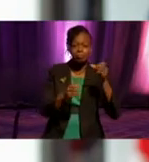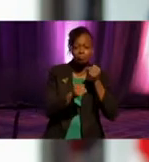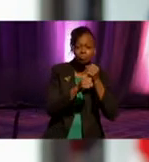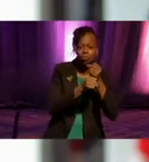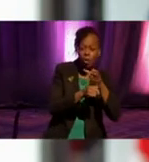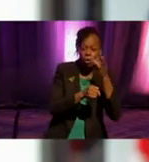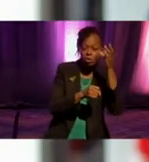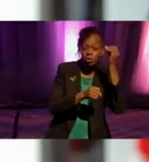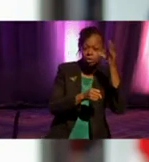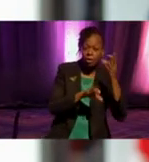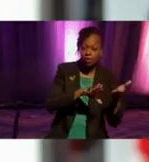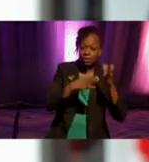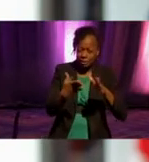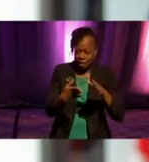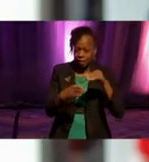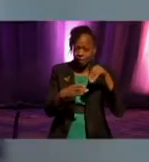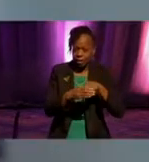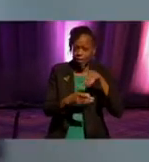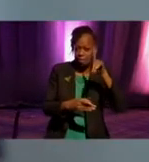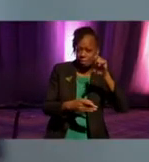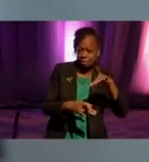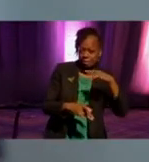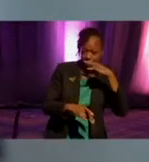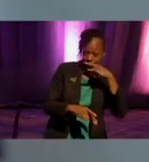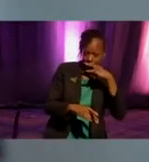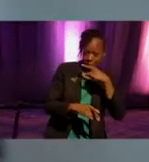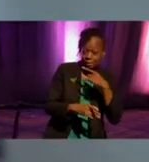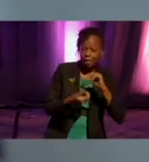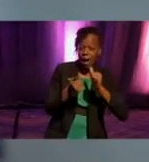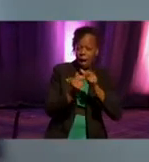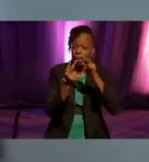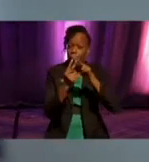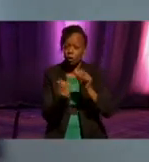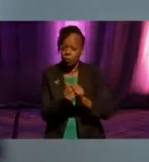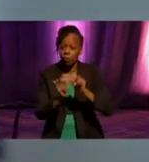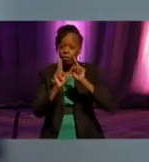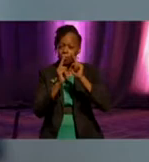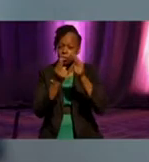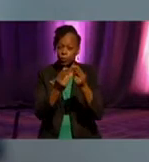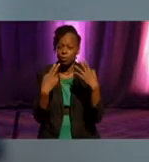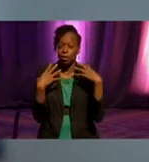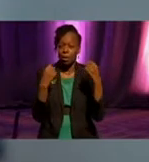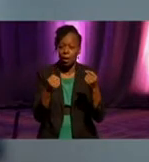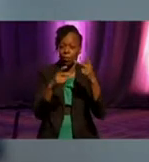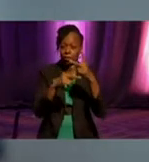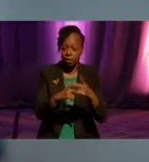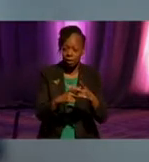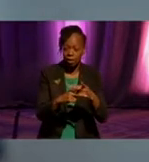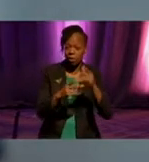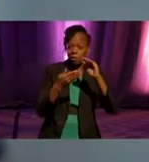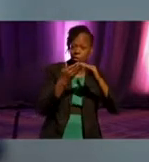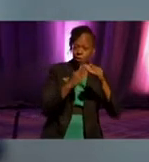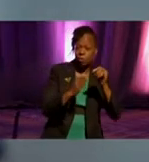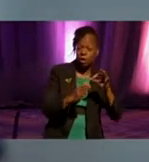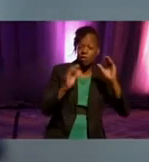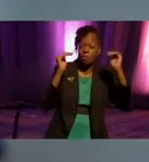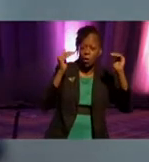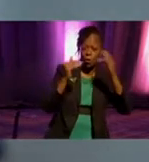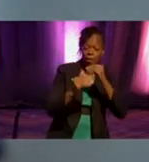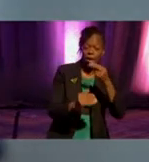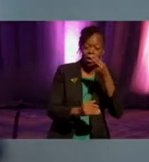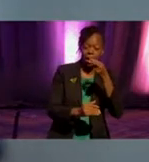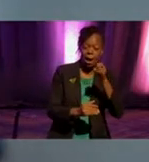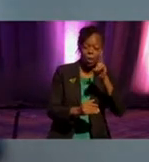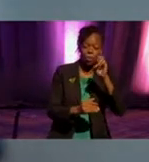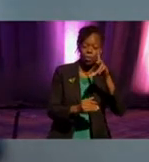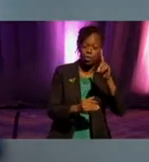as MedStar Washington Hospital Center, Unity Healthcare, Community of Hope, and Howard University. Notably, we have worked